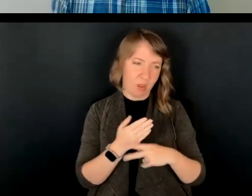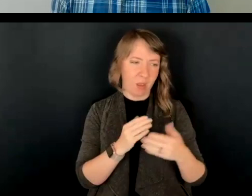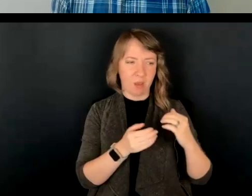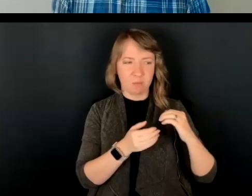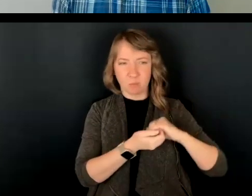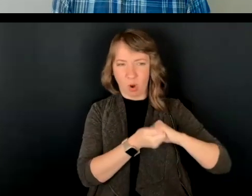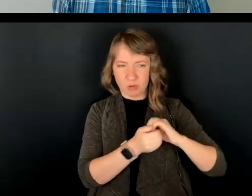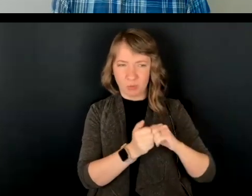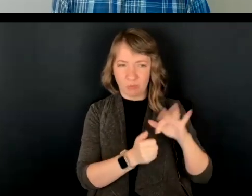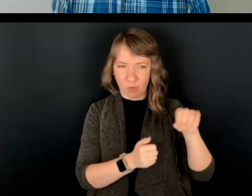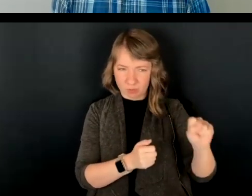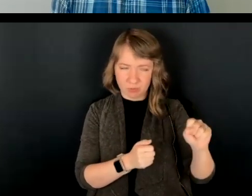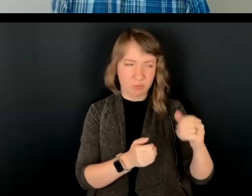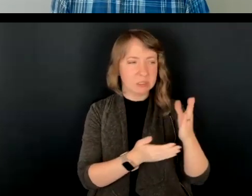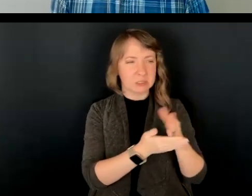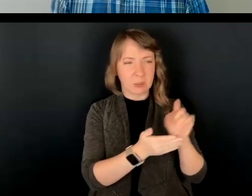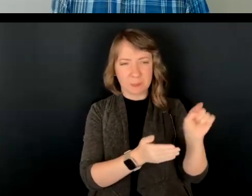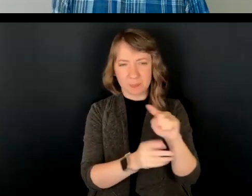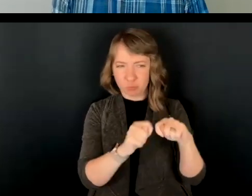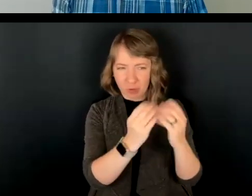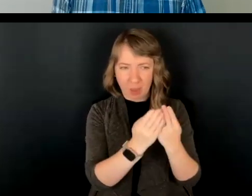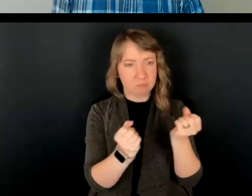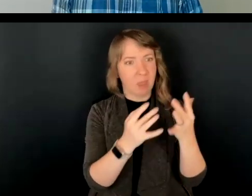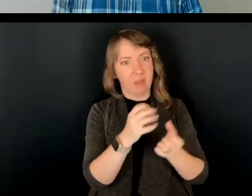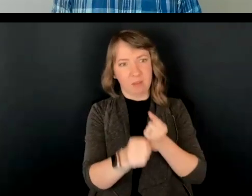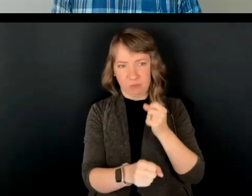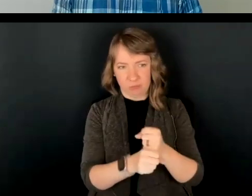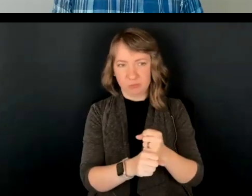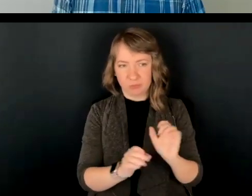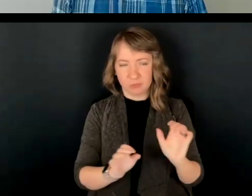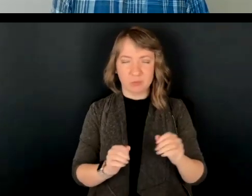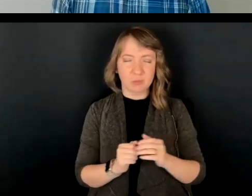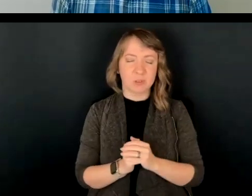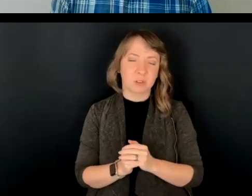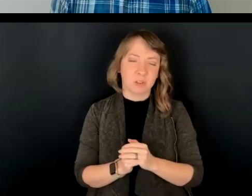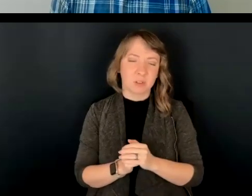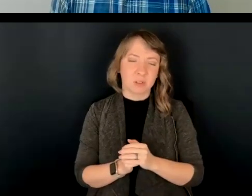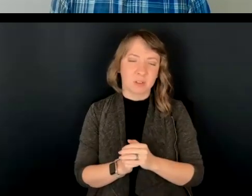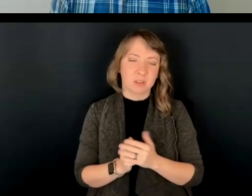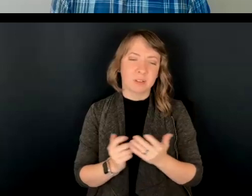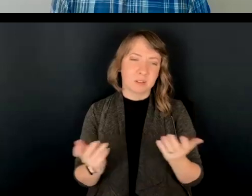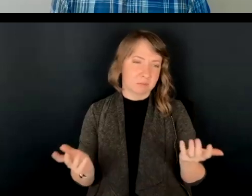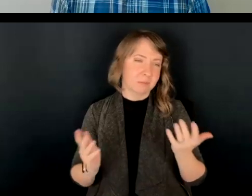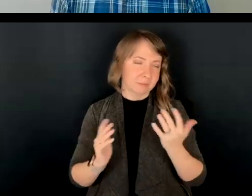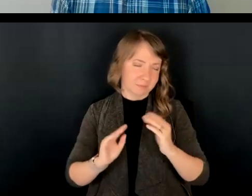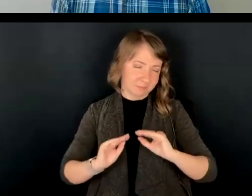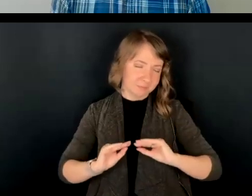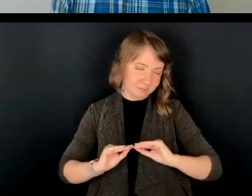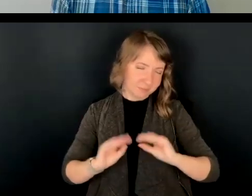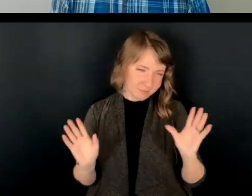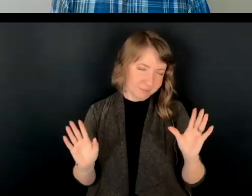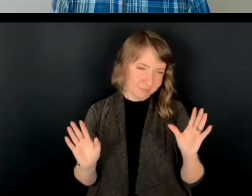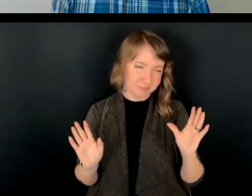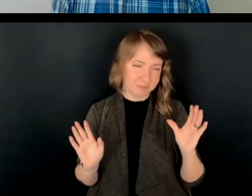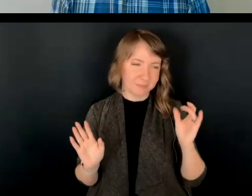Forest Service and some tribes for many years. And as you can imagine, if you're gonna do a